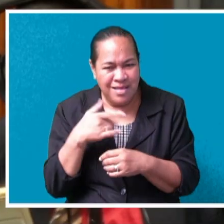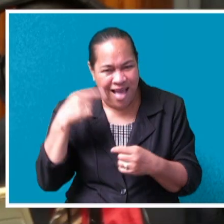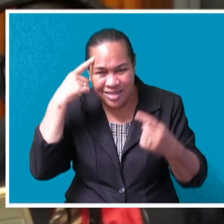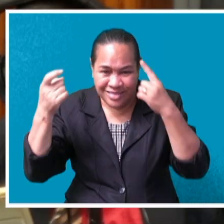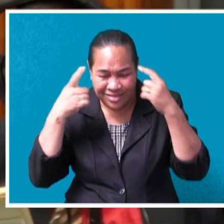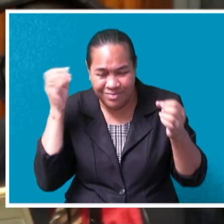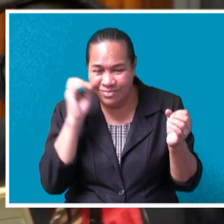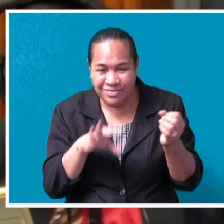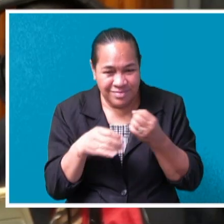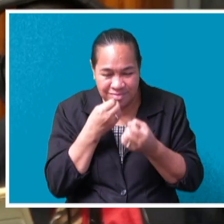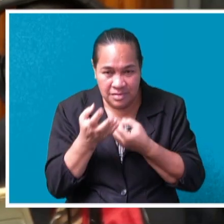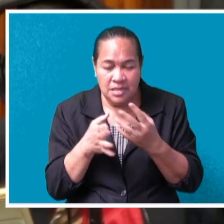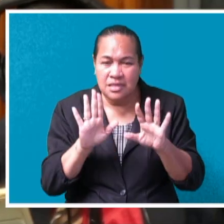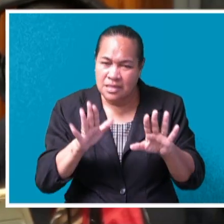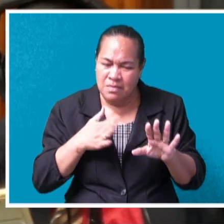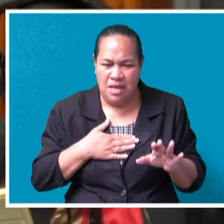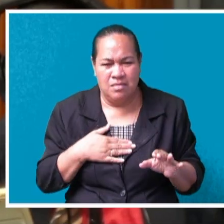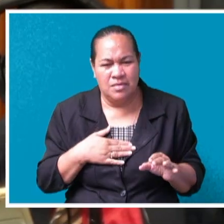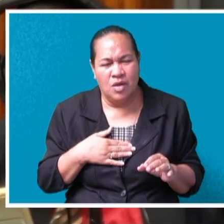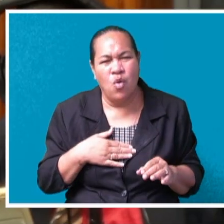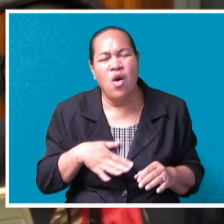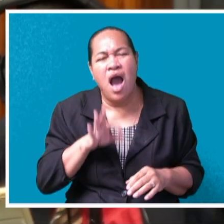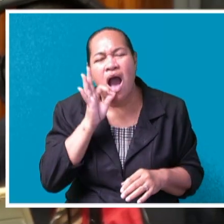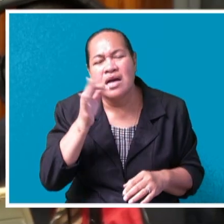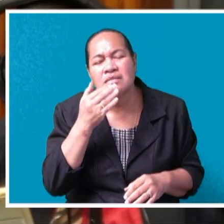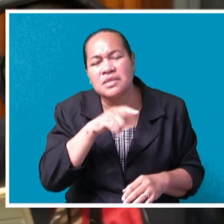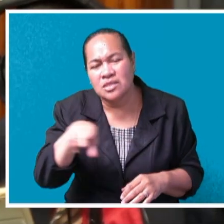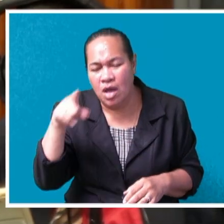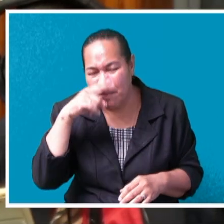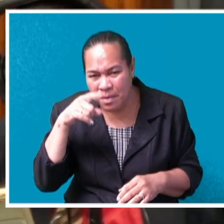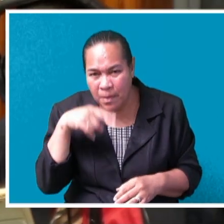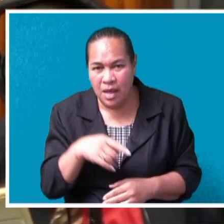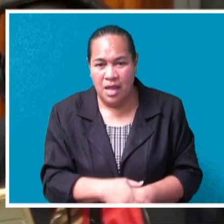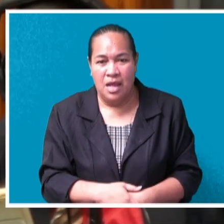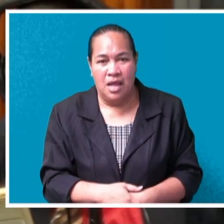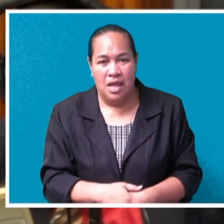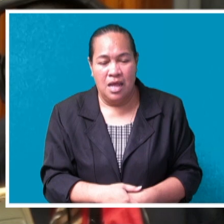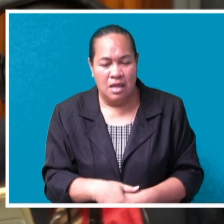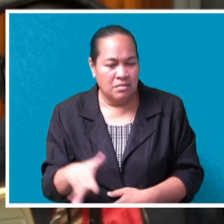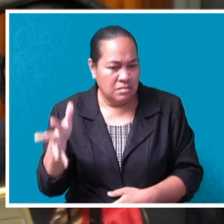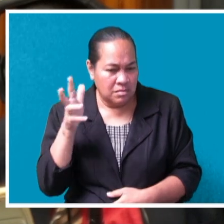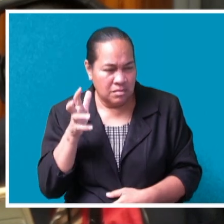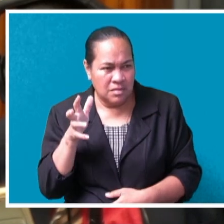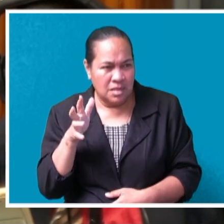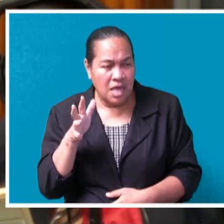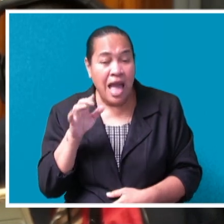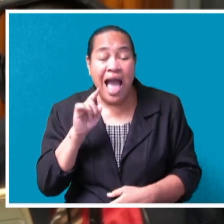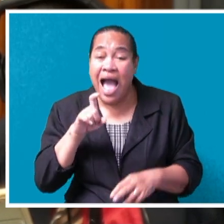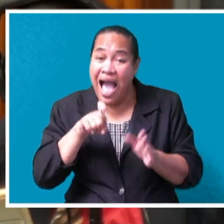take this opportunity, Honorable Speaker, to appeal to our people. I've just noted that the RSMF